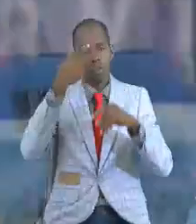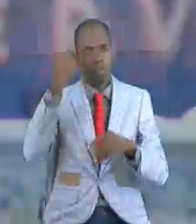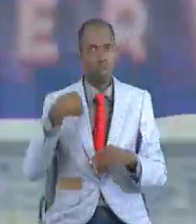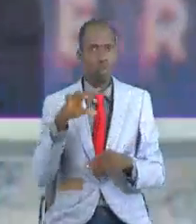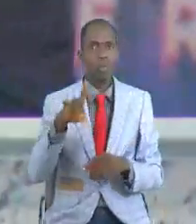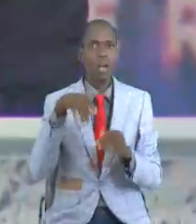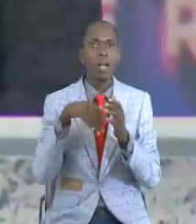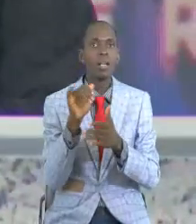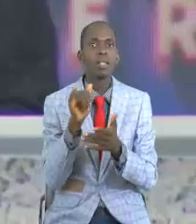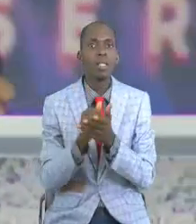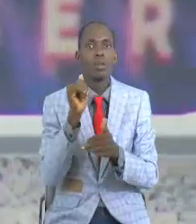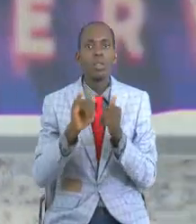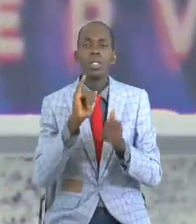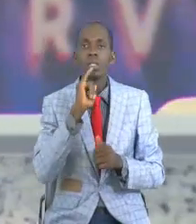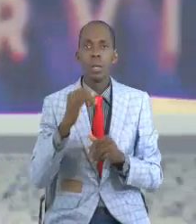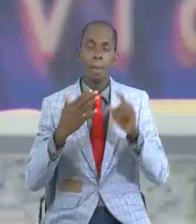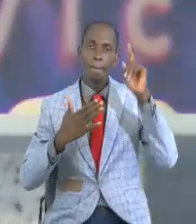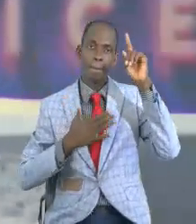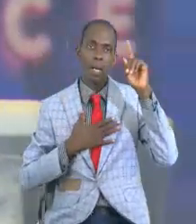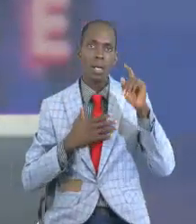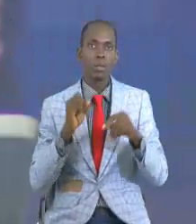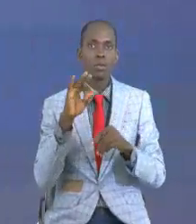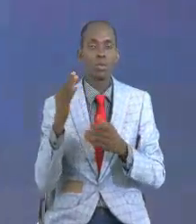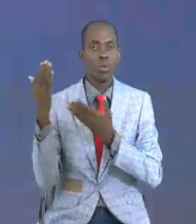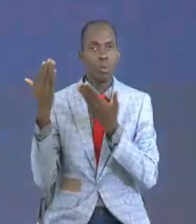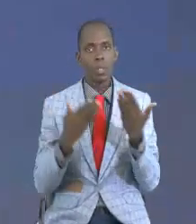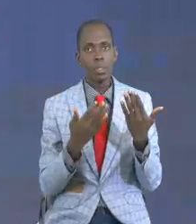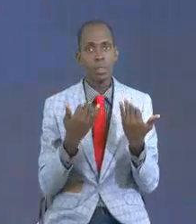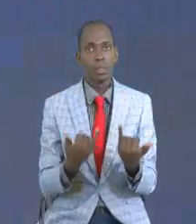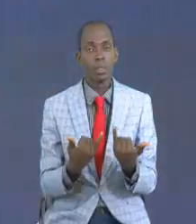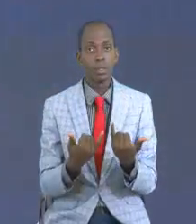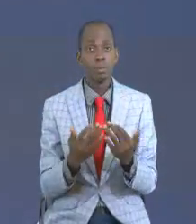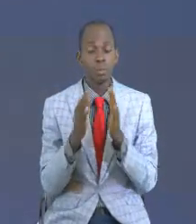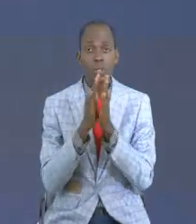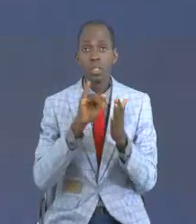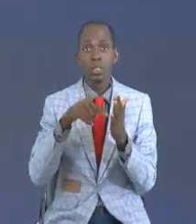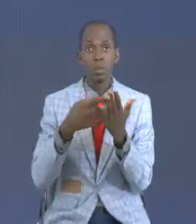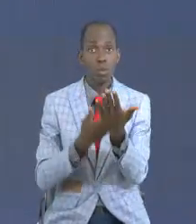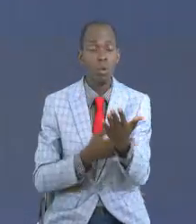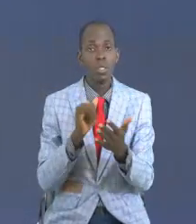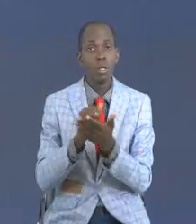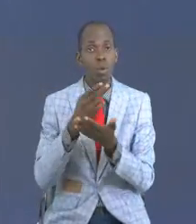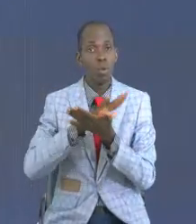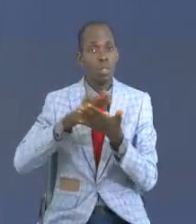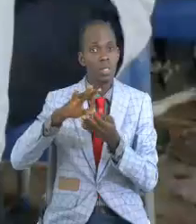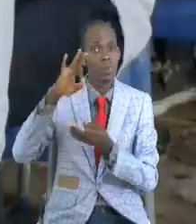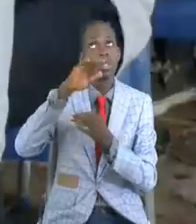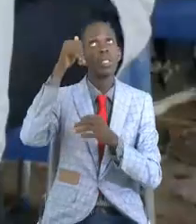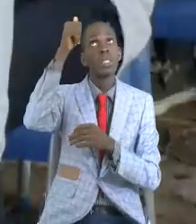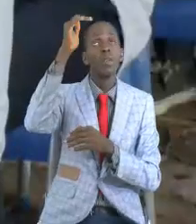is mine and so we are praying this morning that the holy spirit himself reveal christ towards